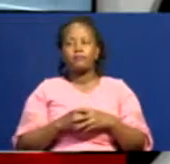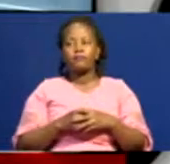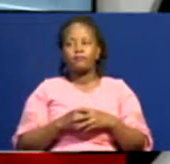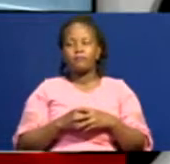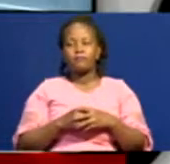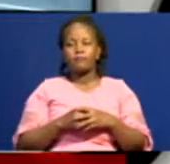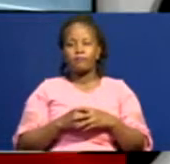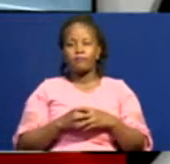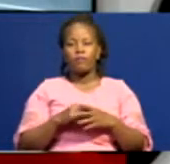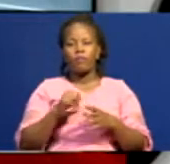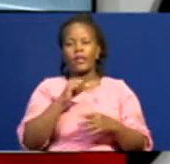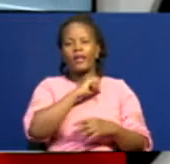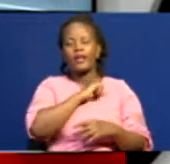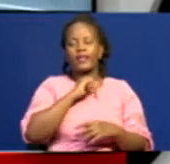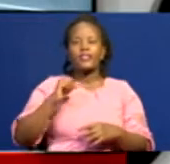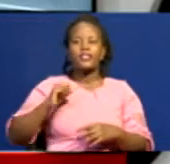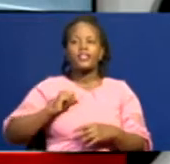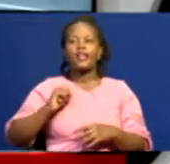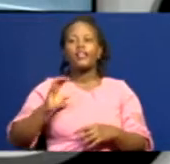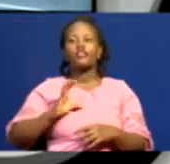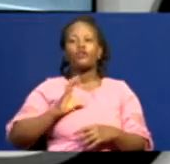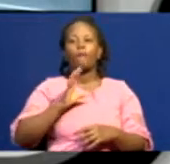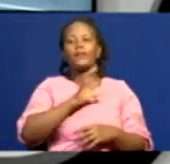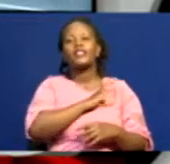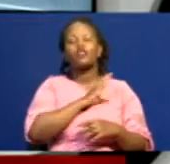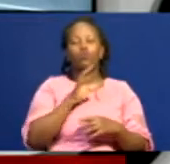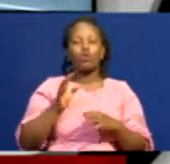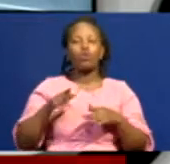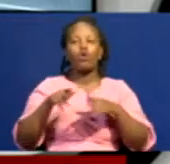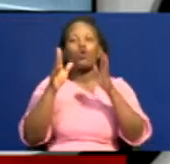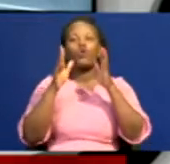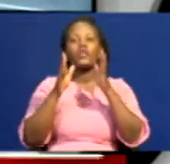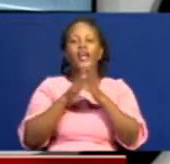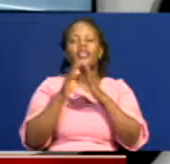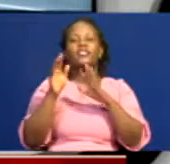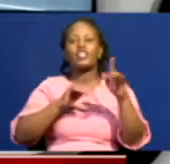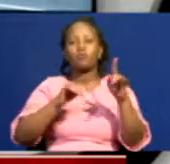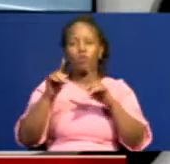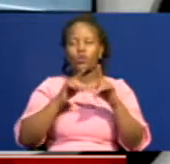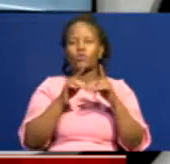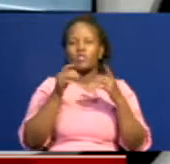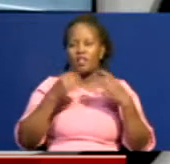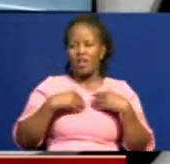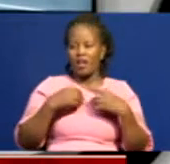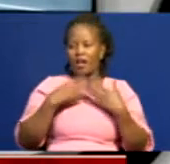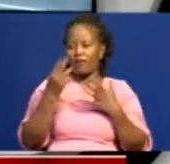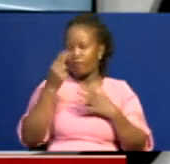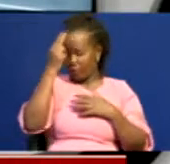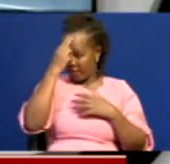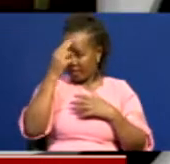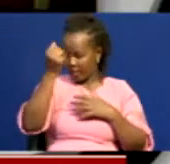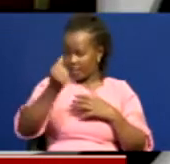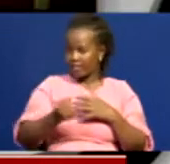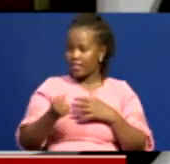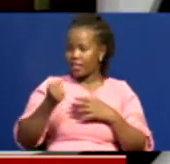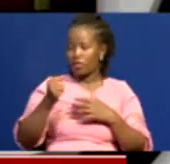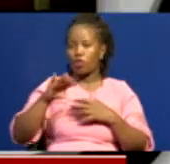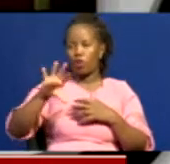of the Senate, where the Senate Committee on Roads and Transportation has fined Kajiado County Governor Joseph